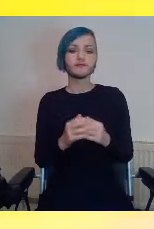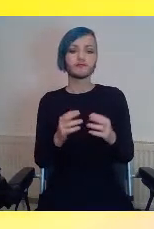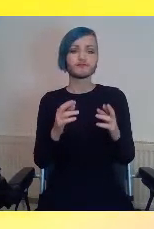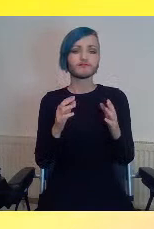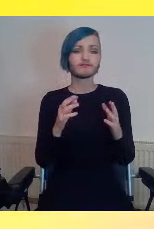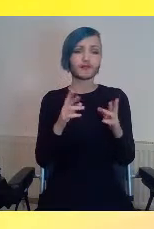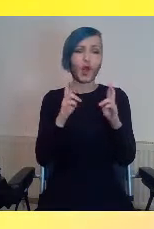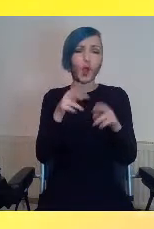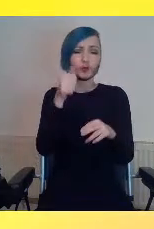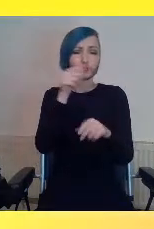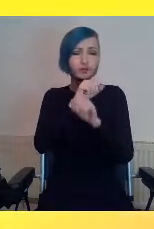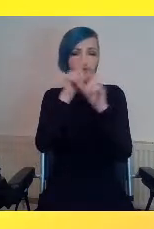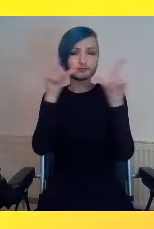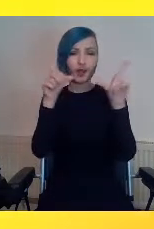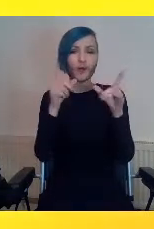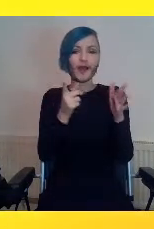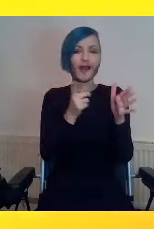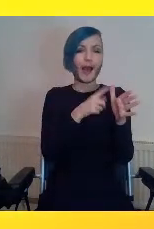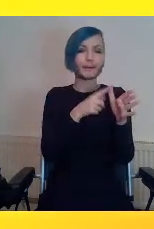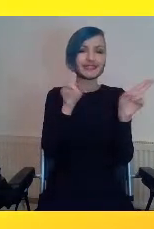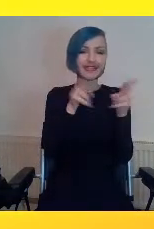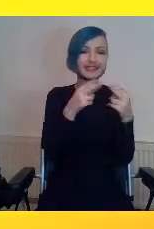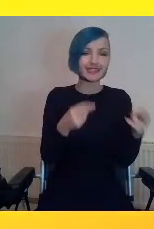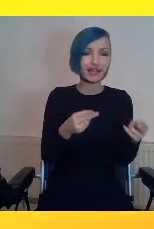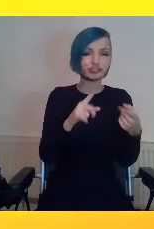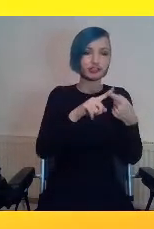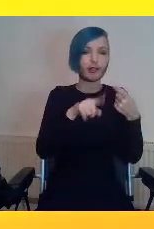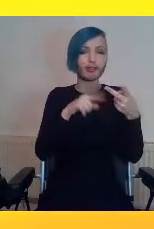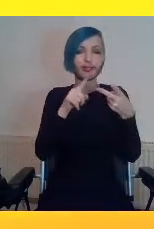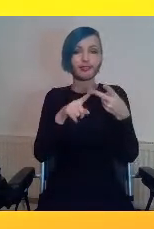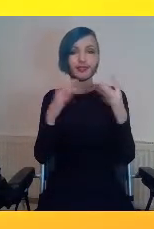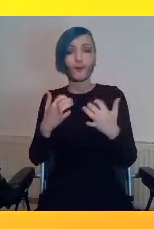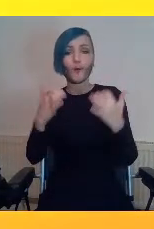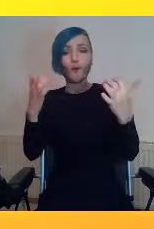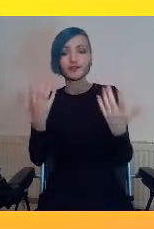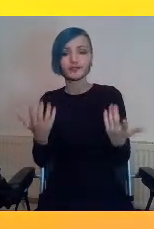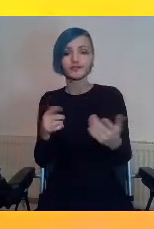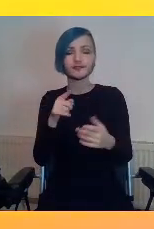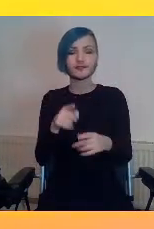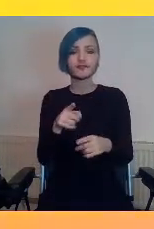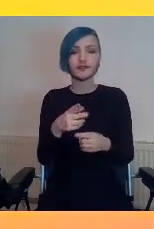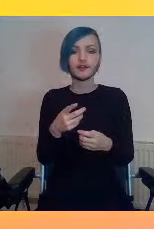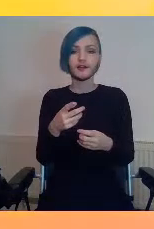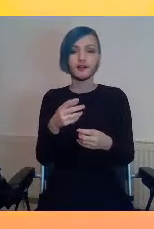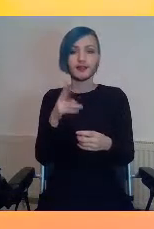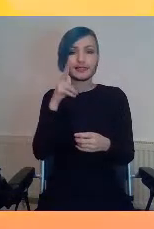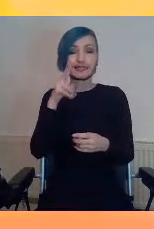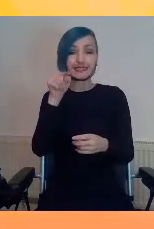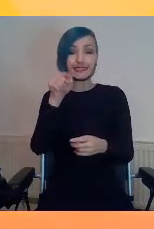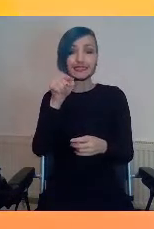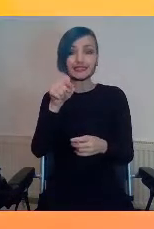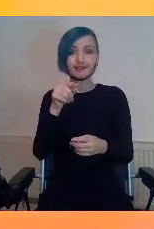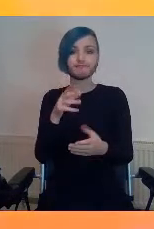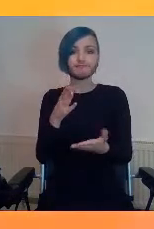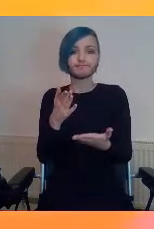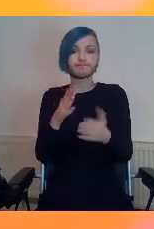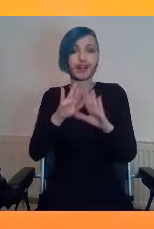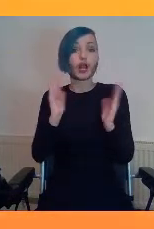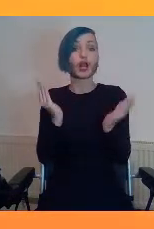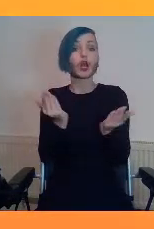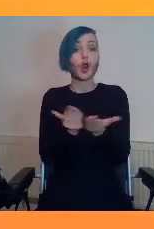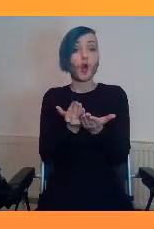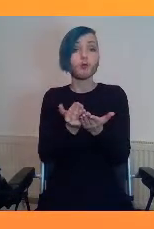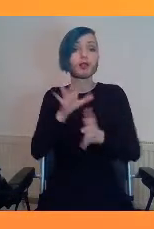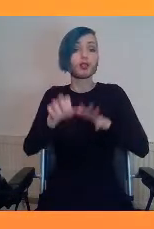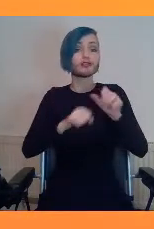is feeling like they, you know, whether you're connected or not, we must be, because this is a struggle for human rights across the world, and this is